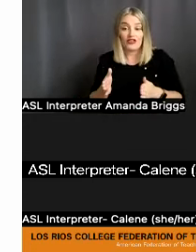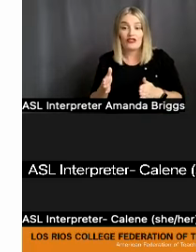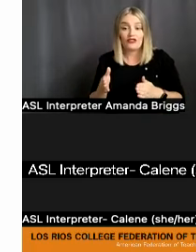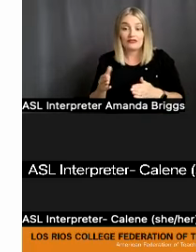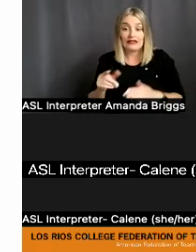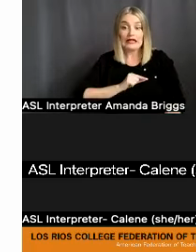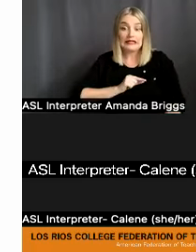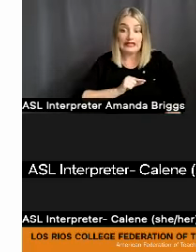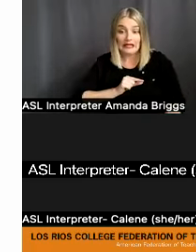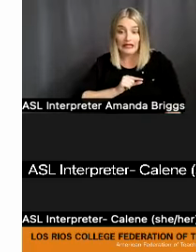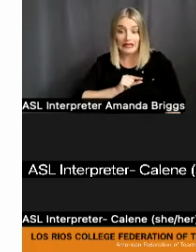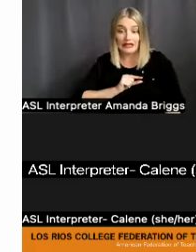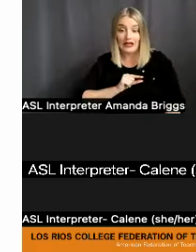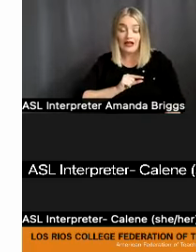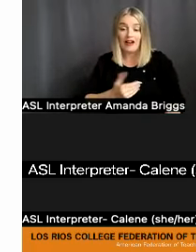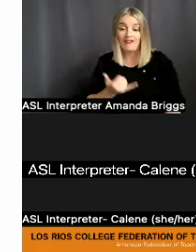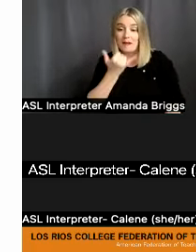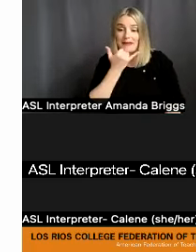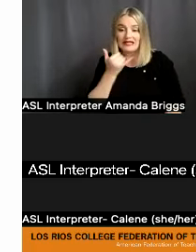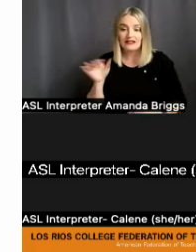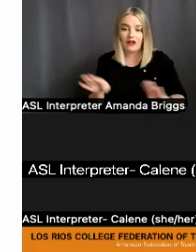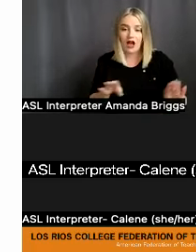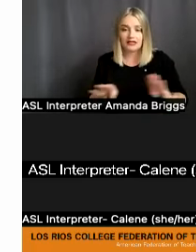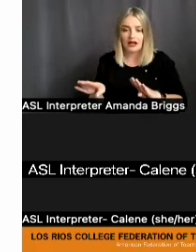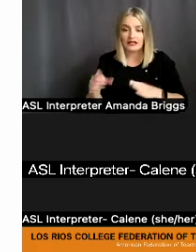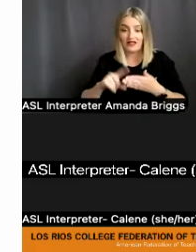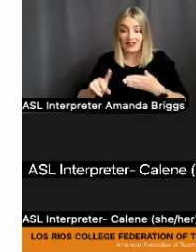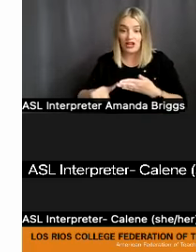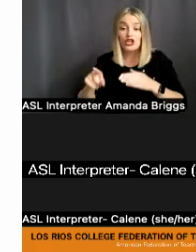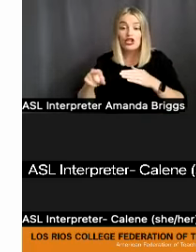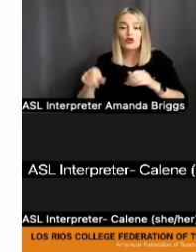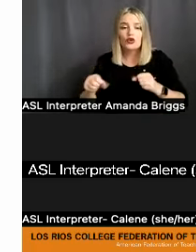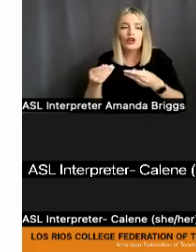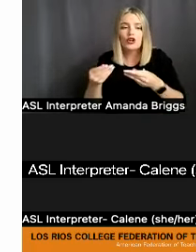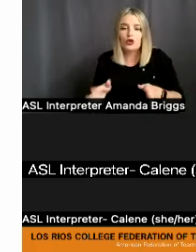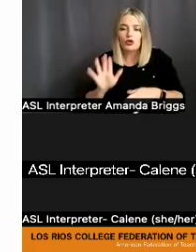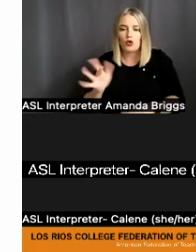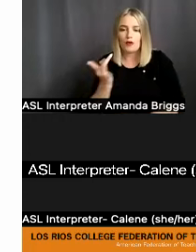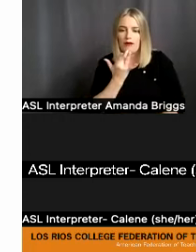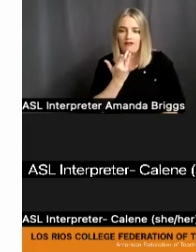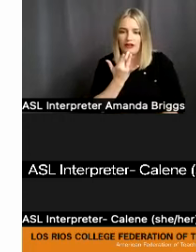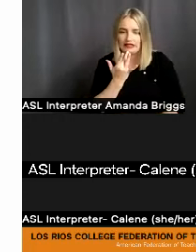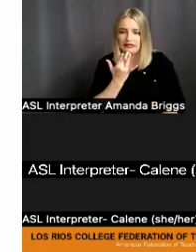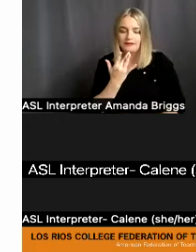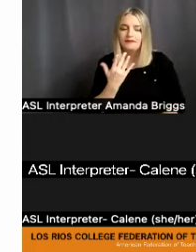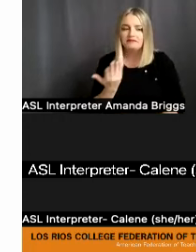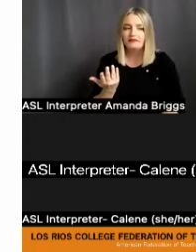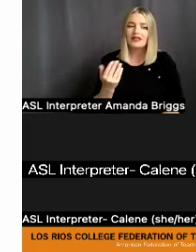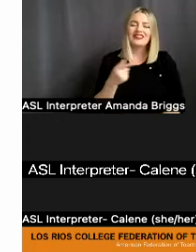found guilty in a misconduct investigation, you could lose your preference. Now, what's important to note here is that